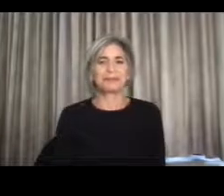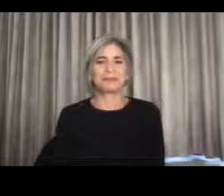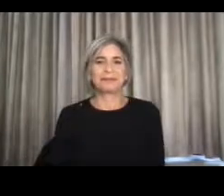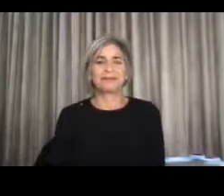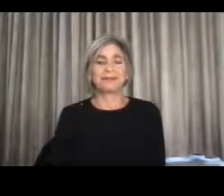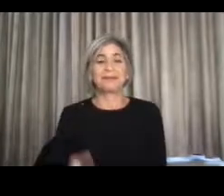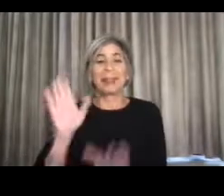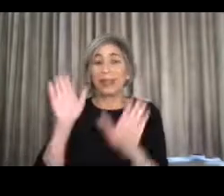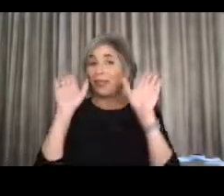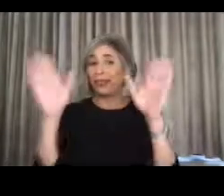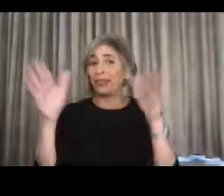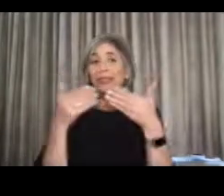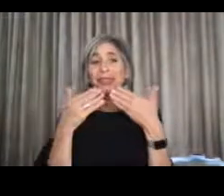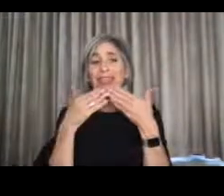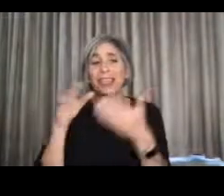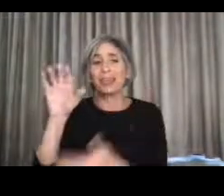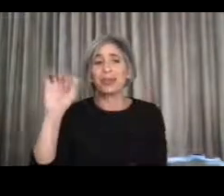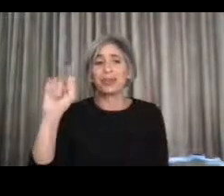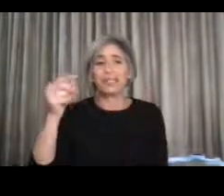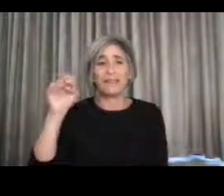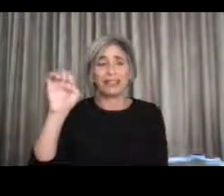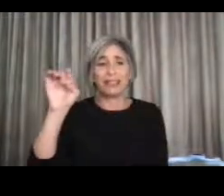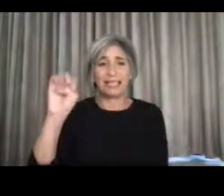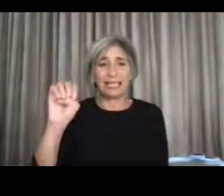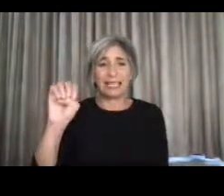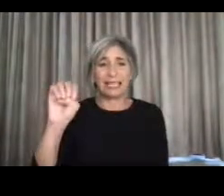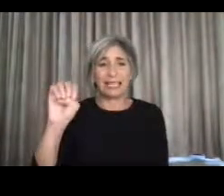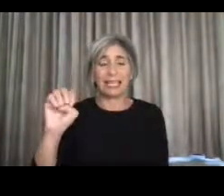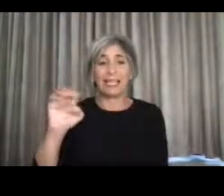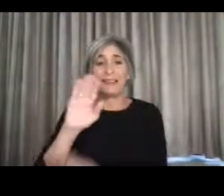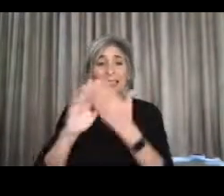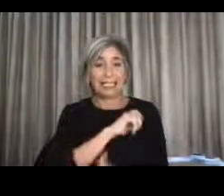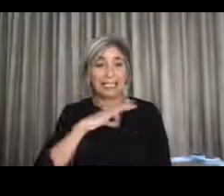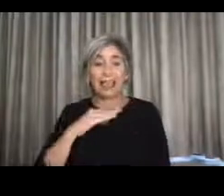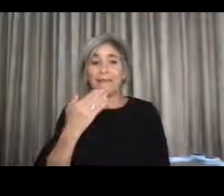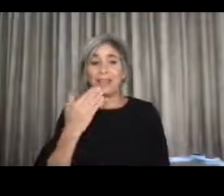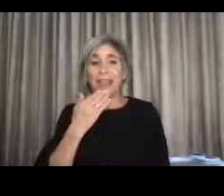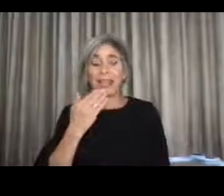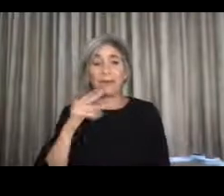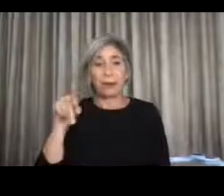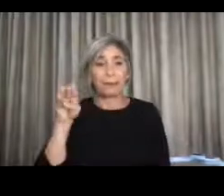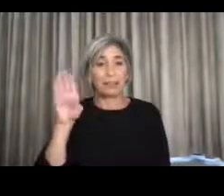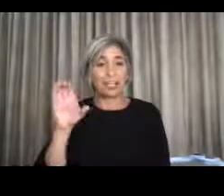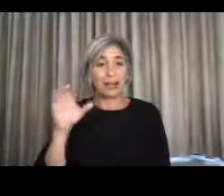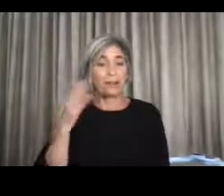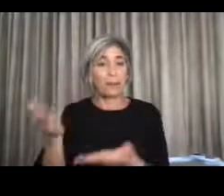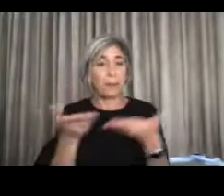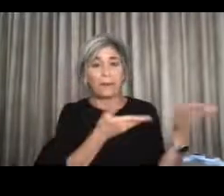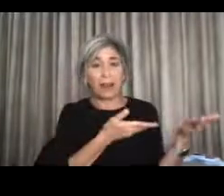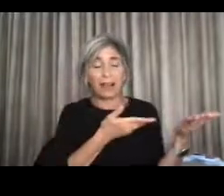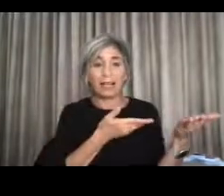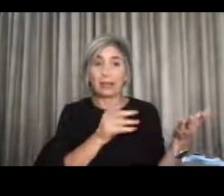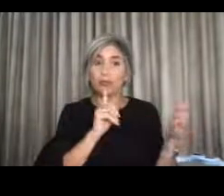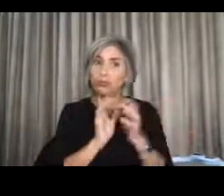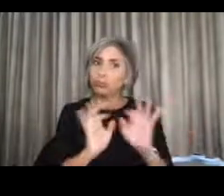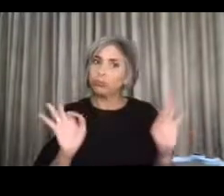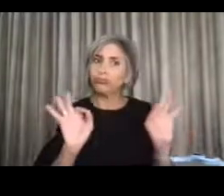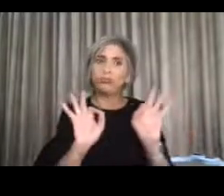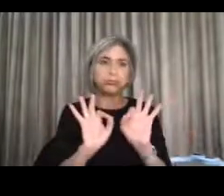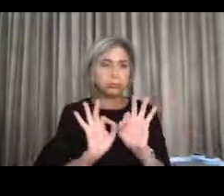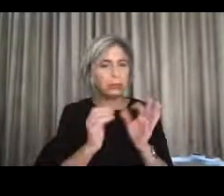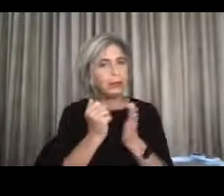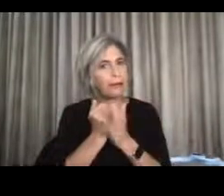Great, thank you, Stephanie, and thank you to the city staff and Keith Wall from Palm Beach County for providing this extremely important and